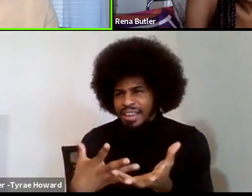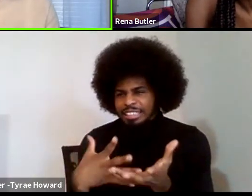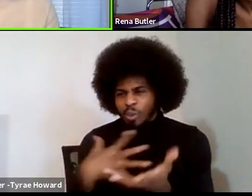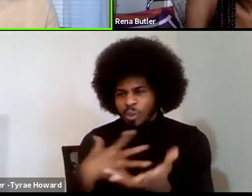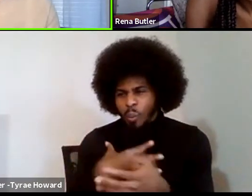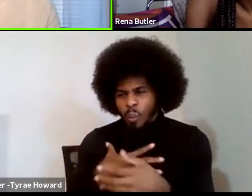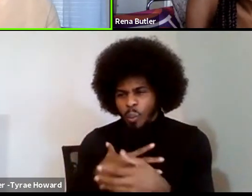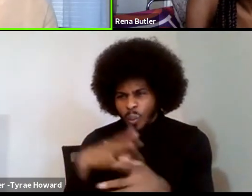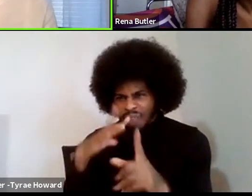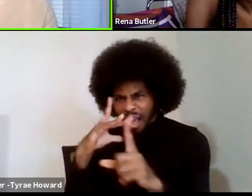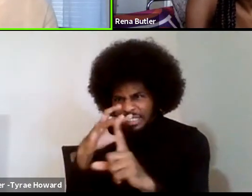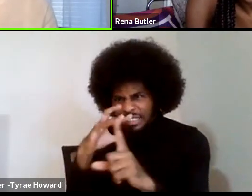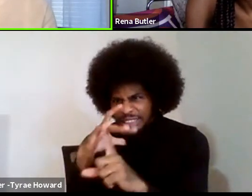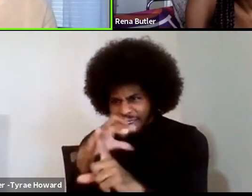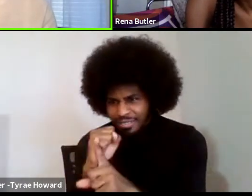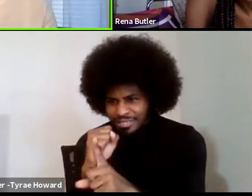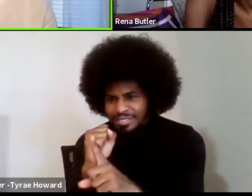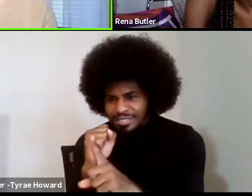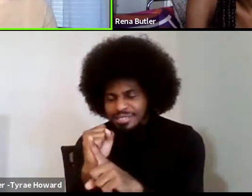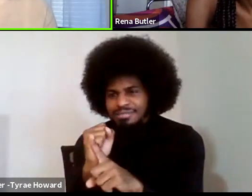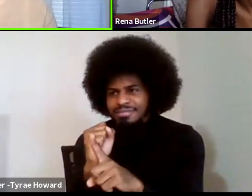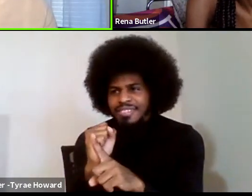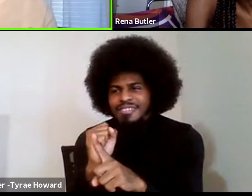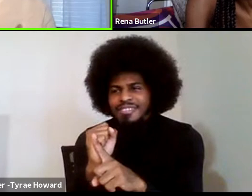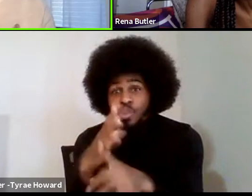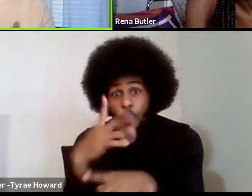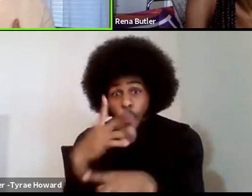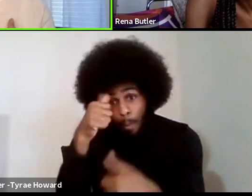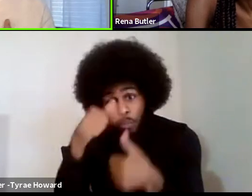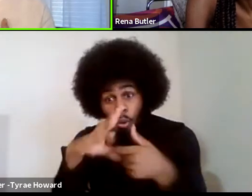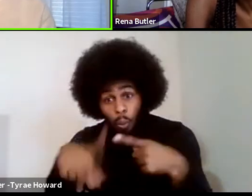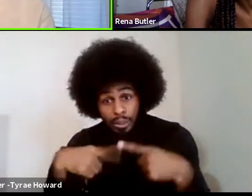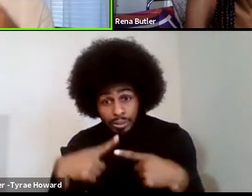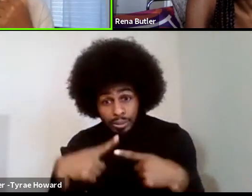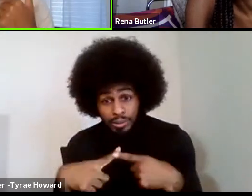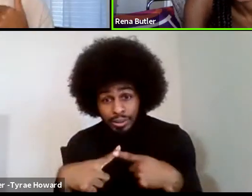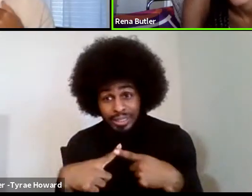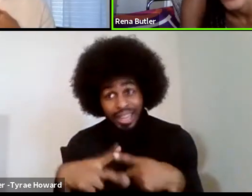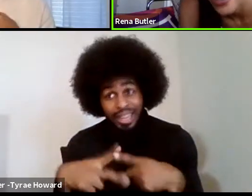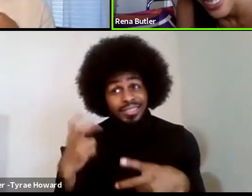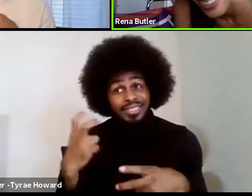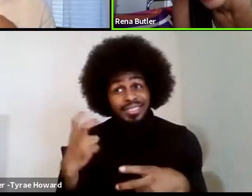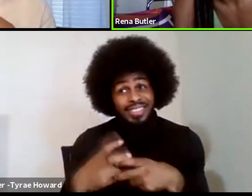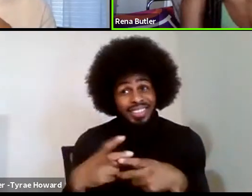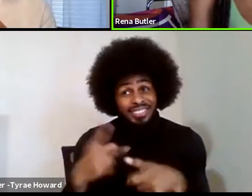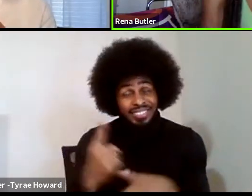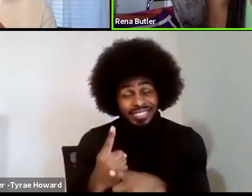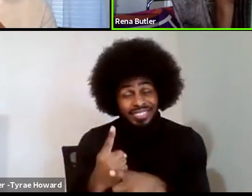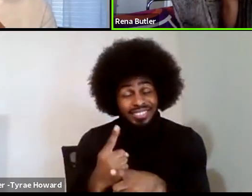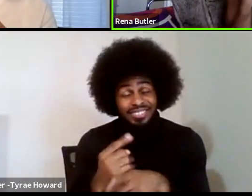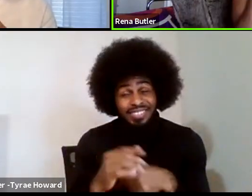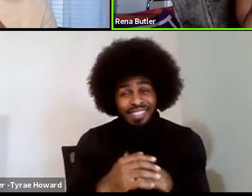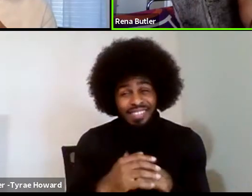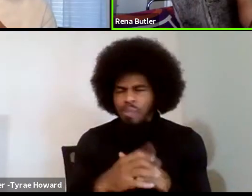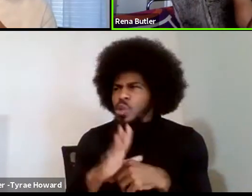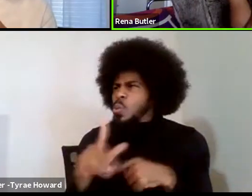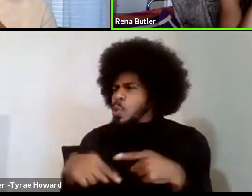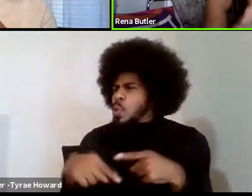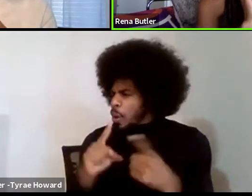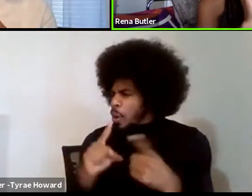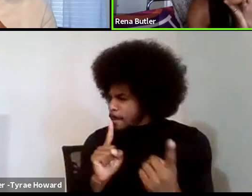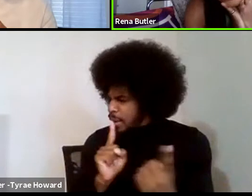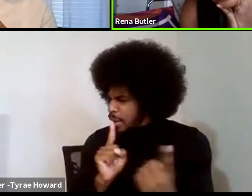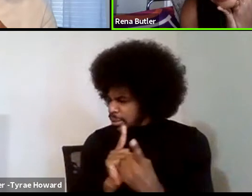it's a title, right? Yeah. And I met you before I thought. Baby.